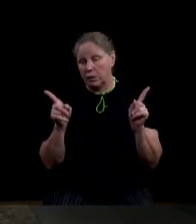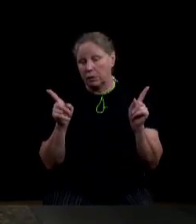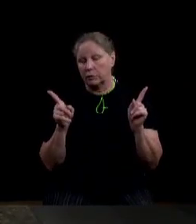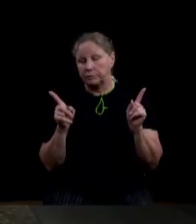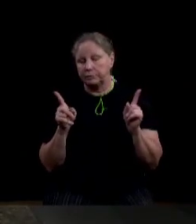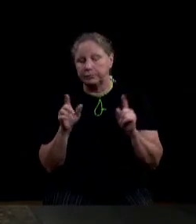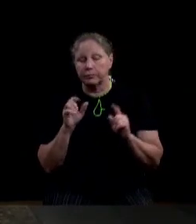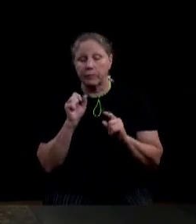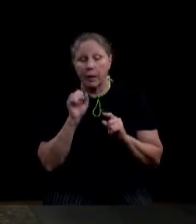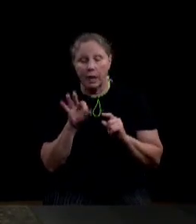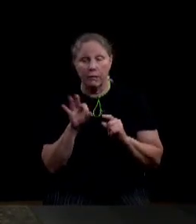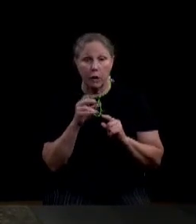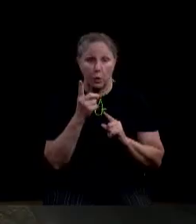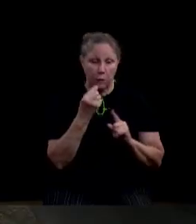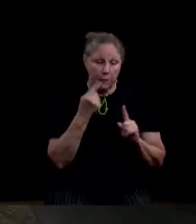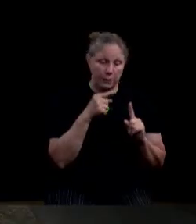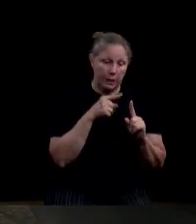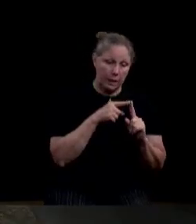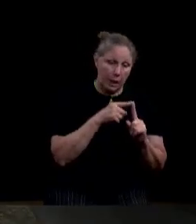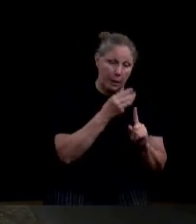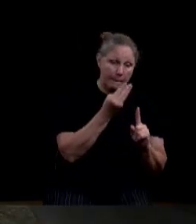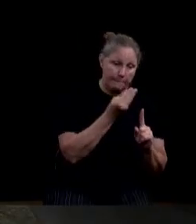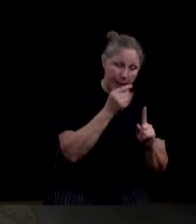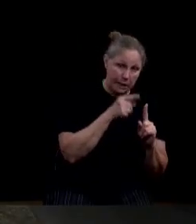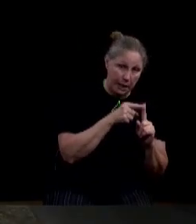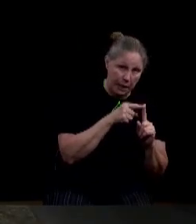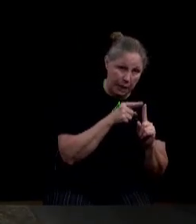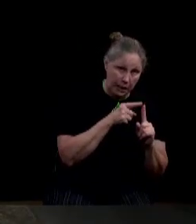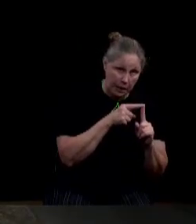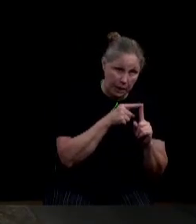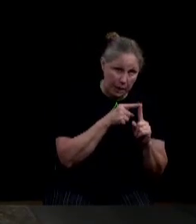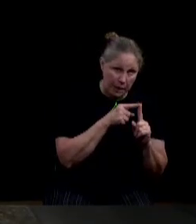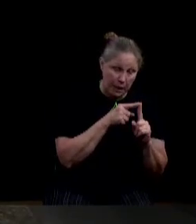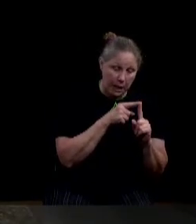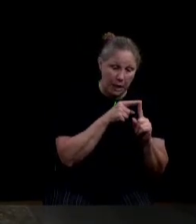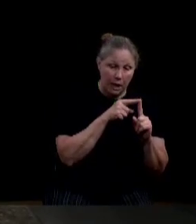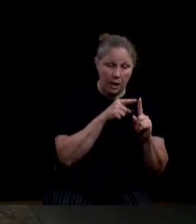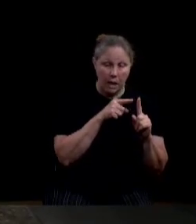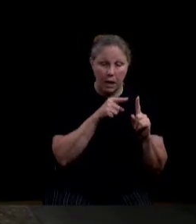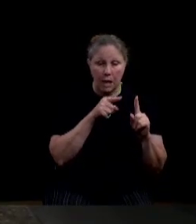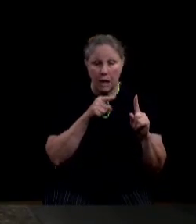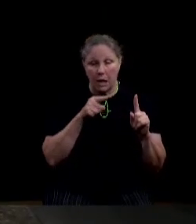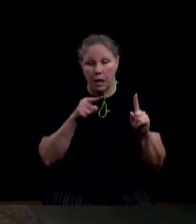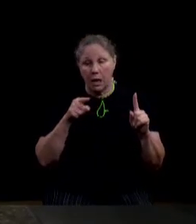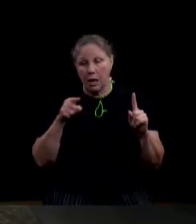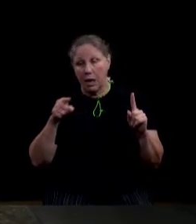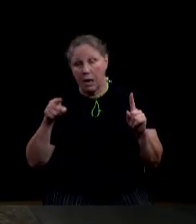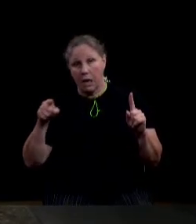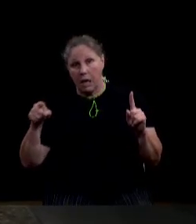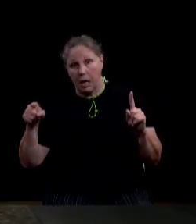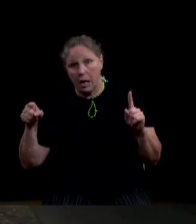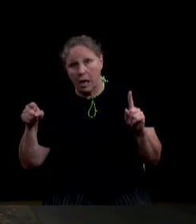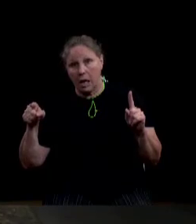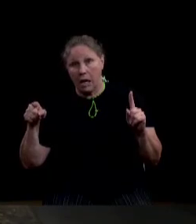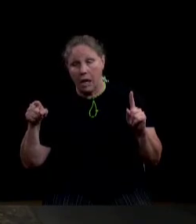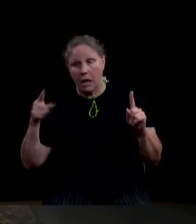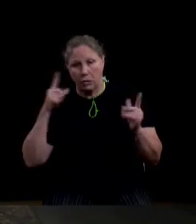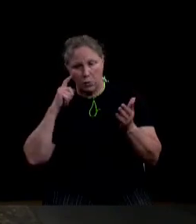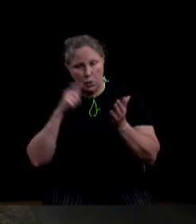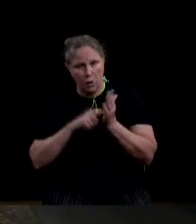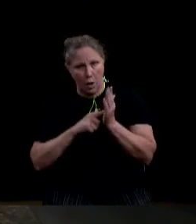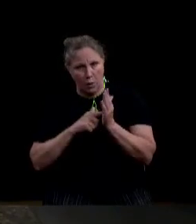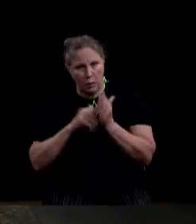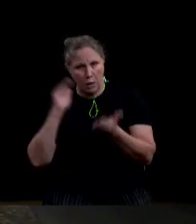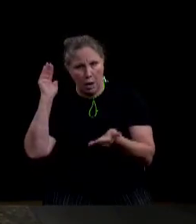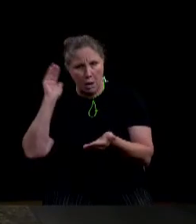Monday and over that next week you have fewer cases transmitted, then it's not